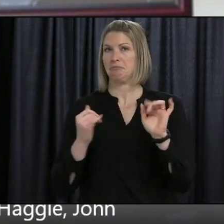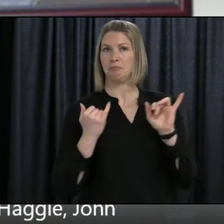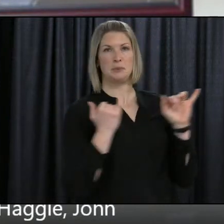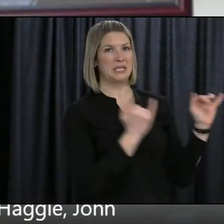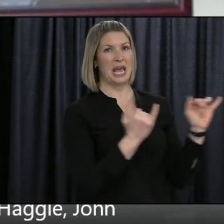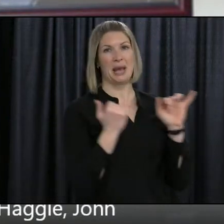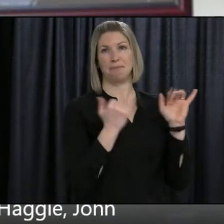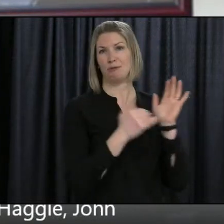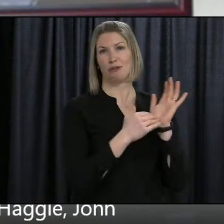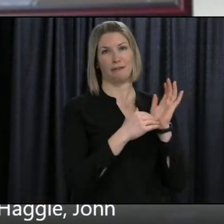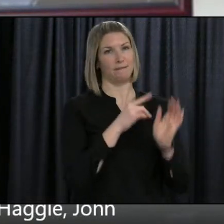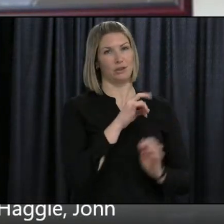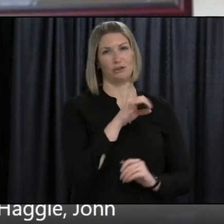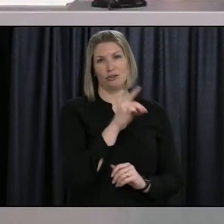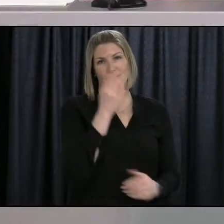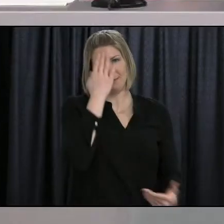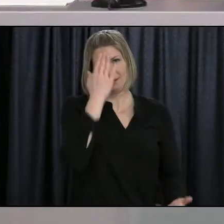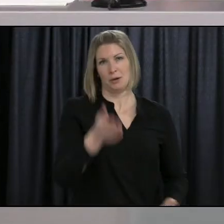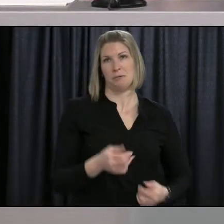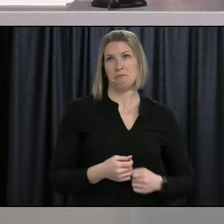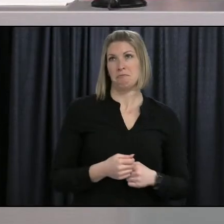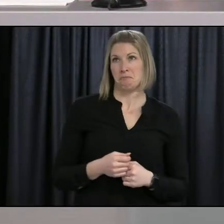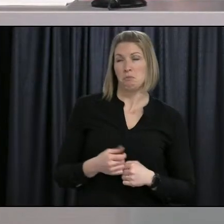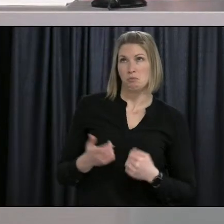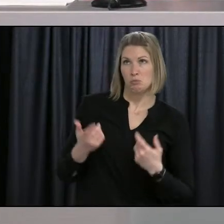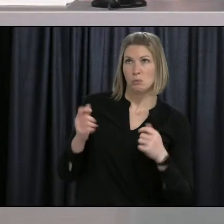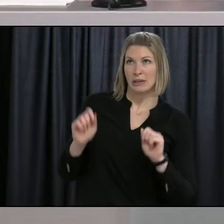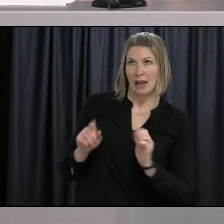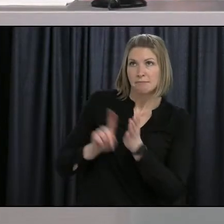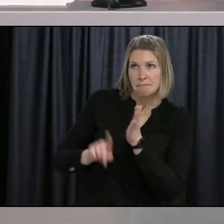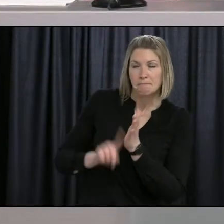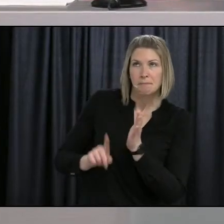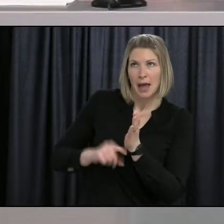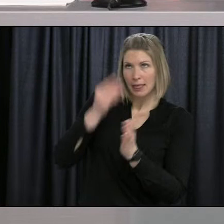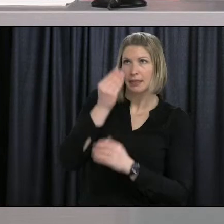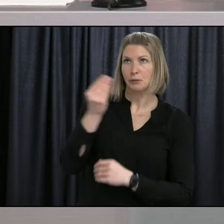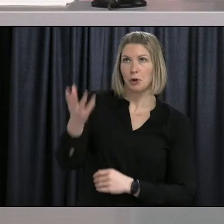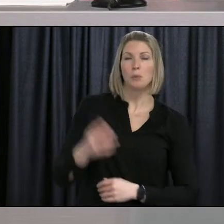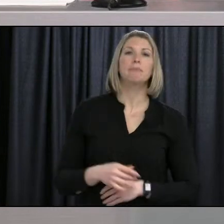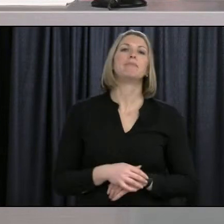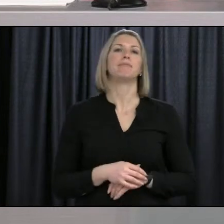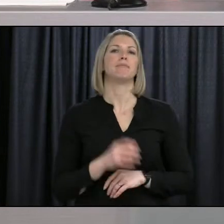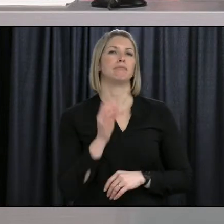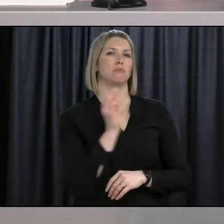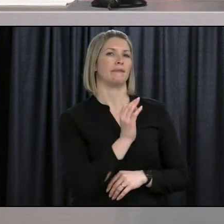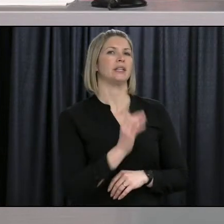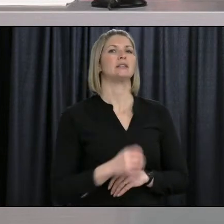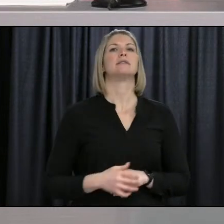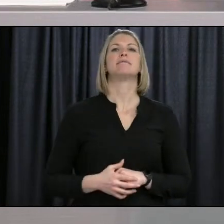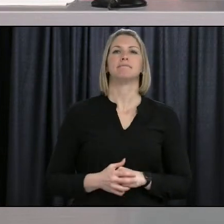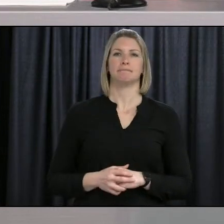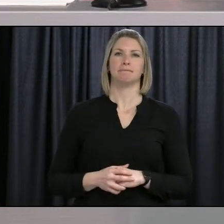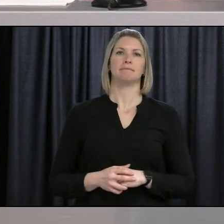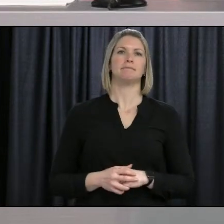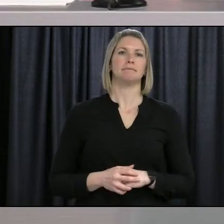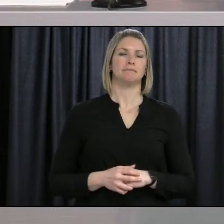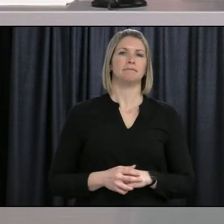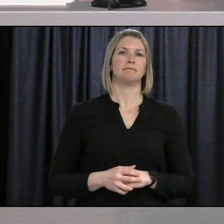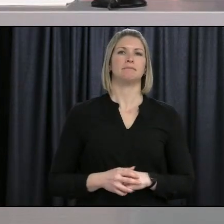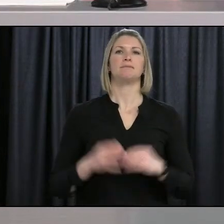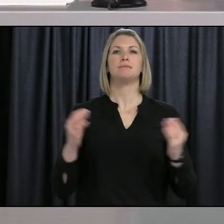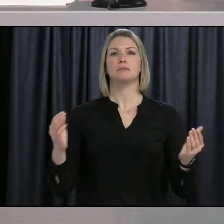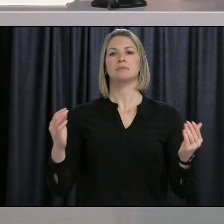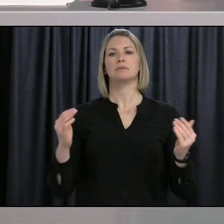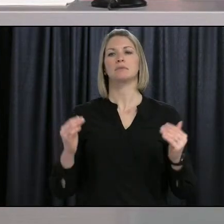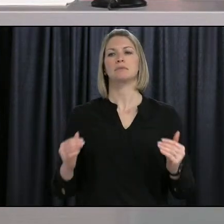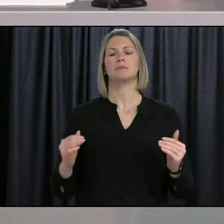Fitzgerald. We'll certainly endeavor to find the information for you, though. Perfect. Our next